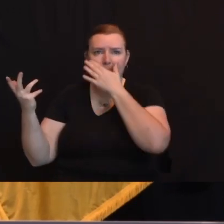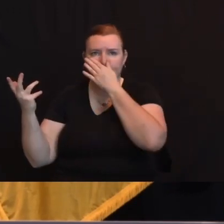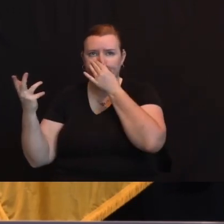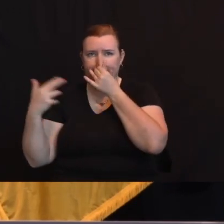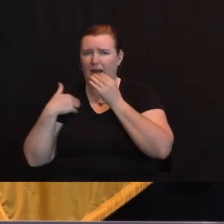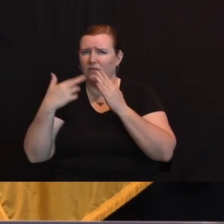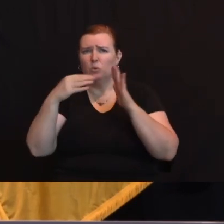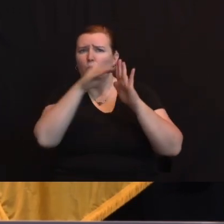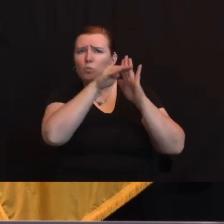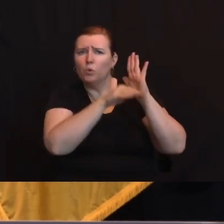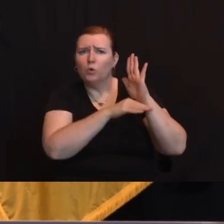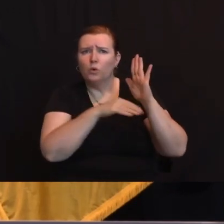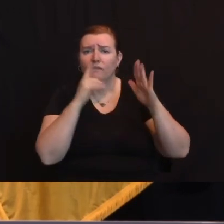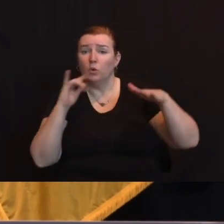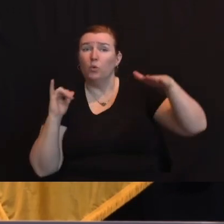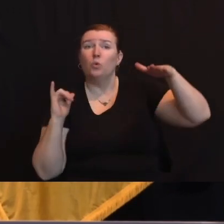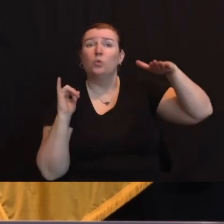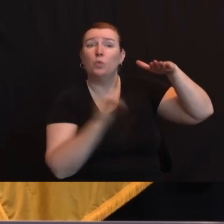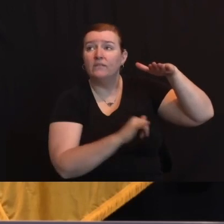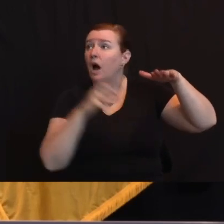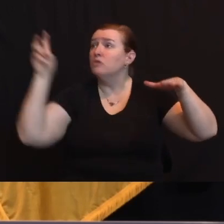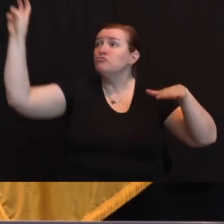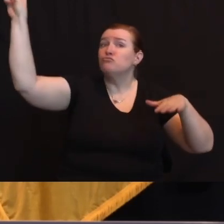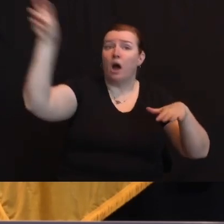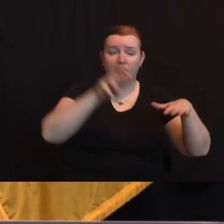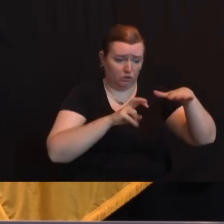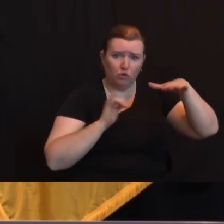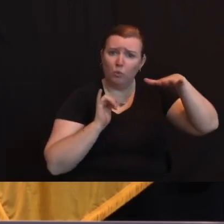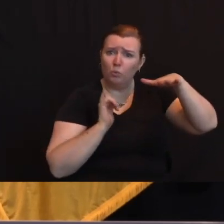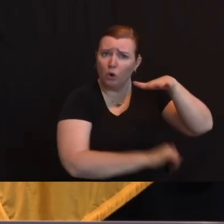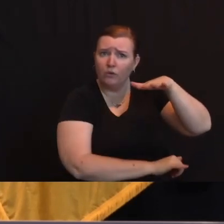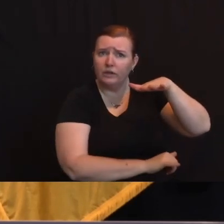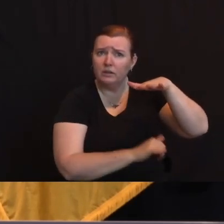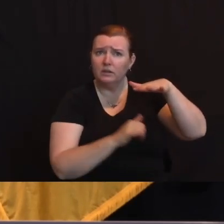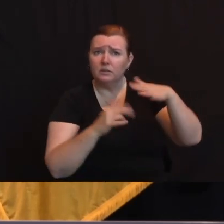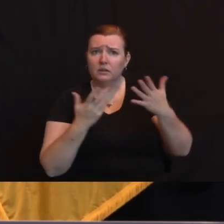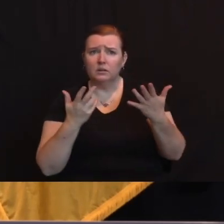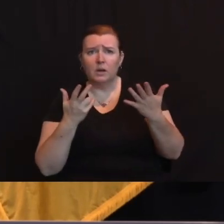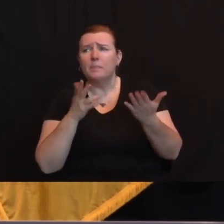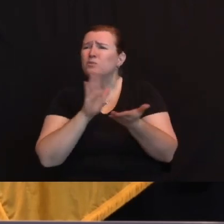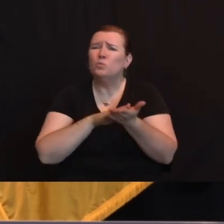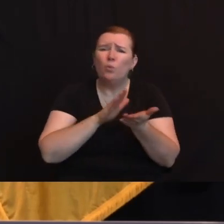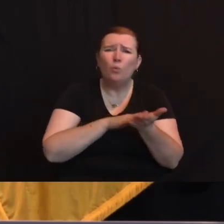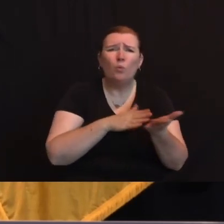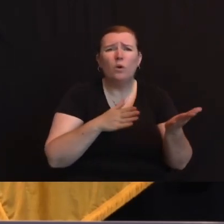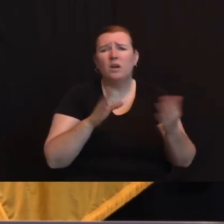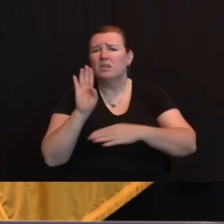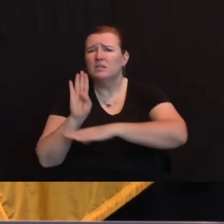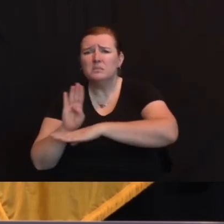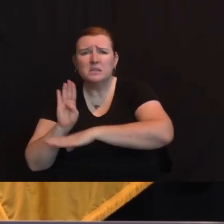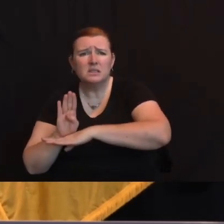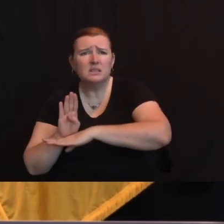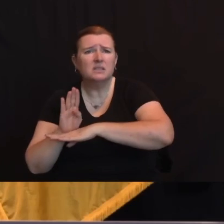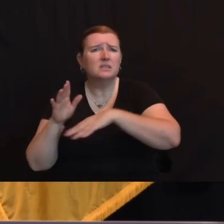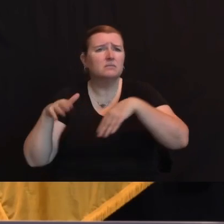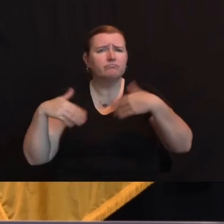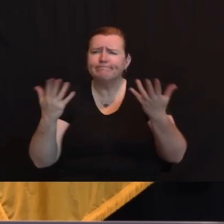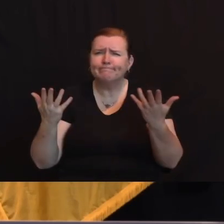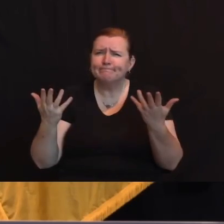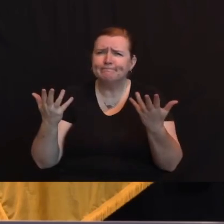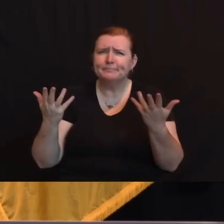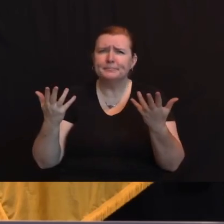not a useful approach for possible closings and reopenings, including schools? On the rate of transmission, as far as I